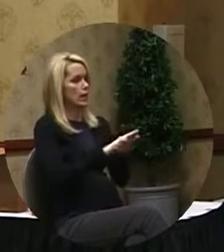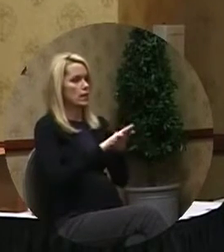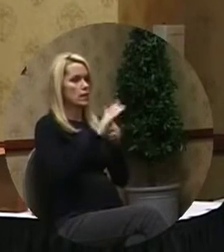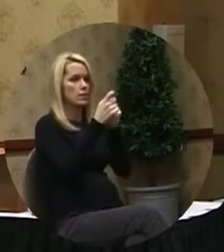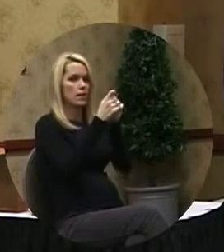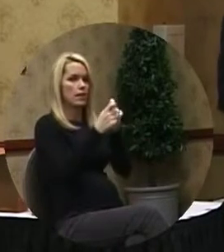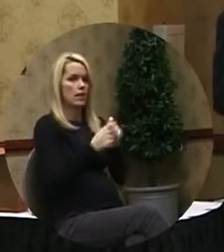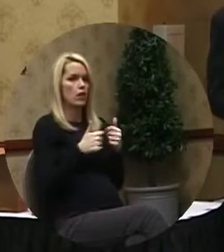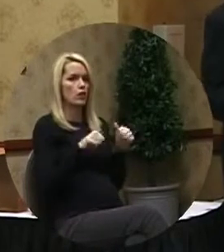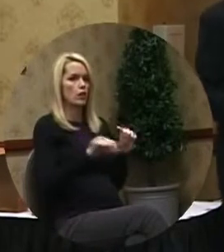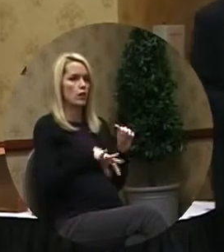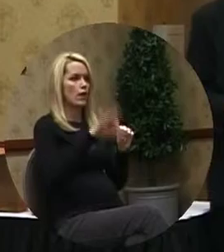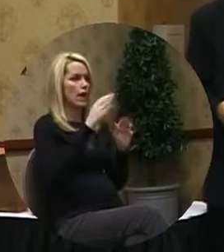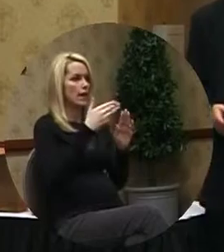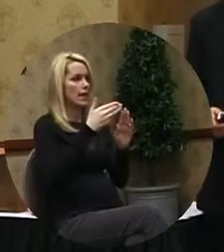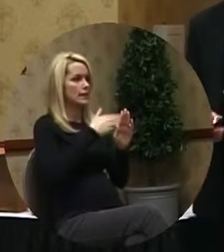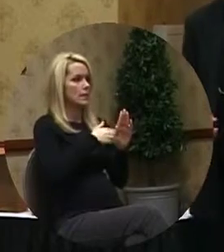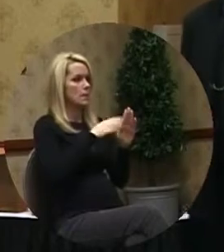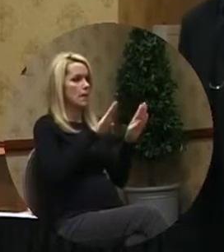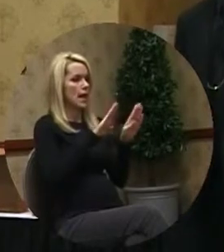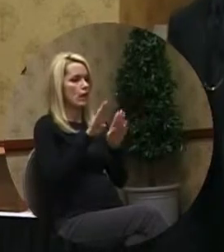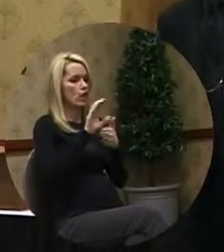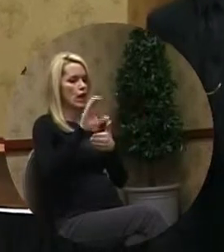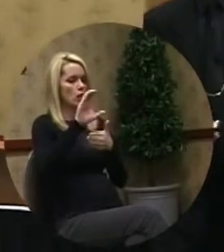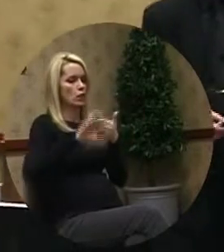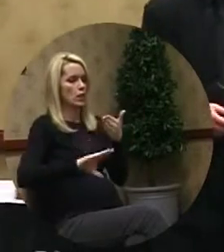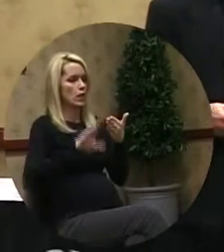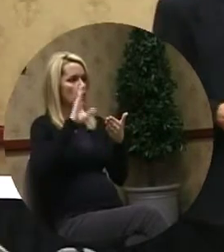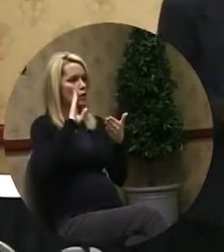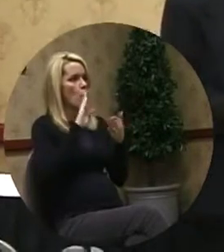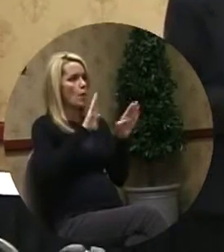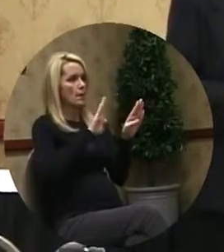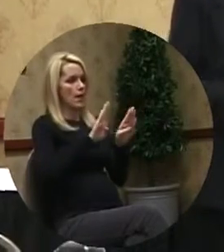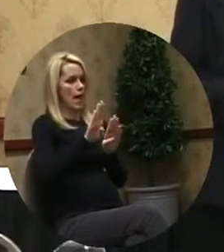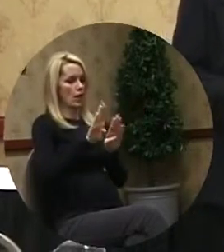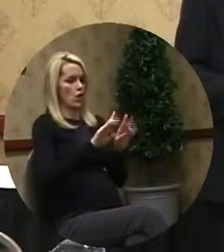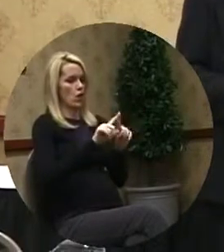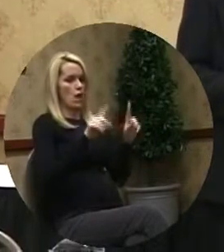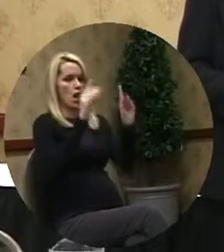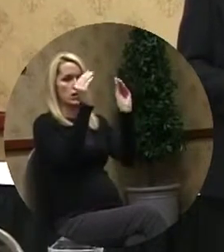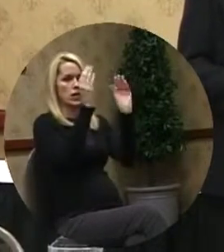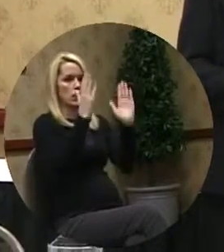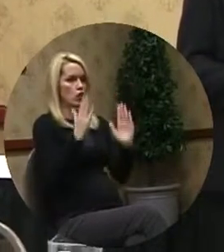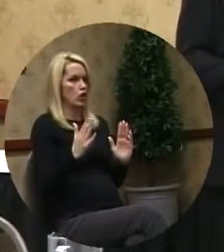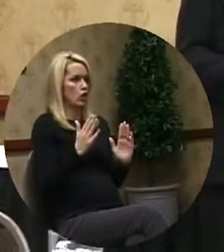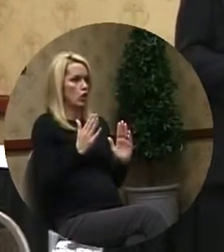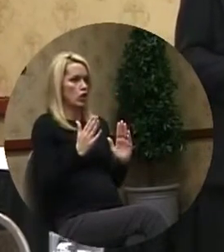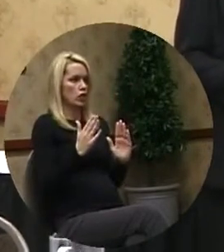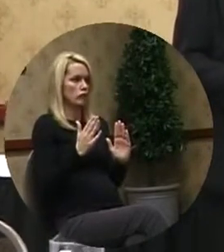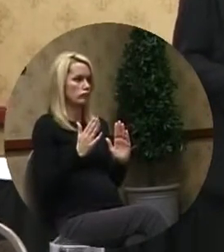for the antecedents, the behavior, and the consequences. If you know what the behavior is, but the teacher is not